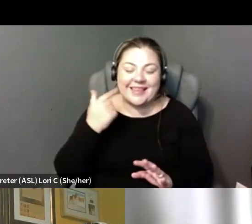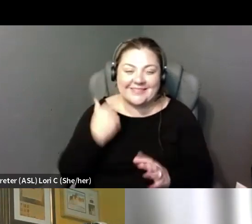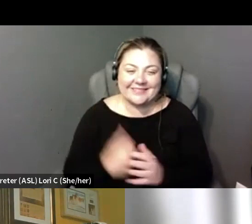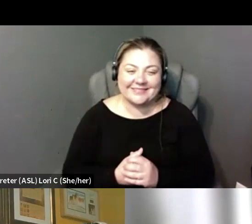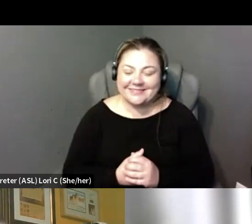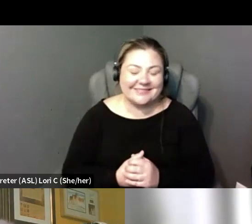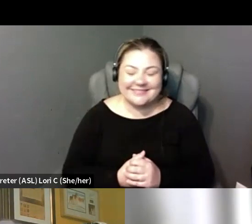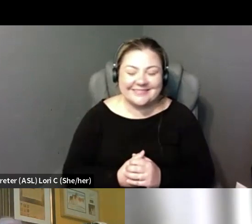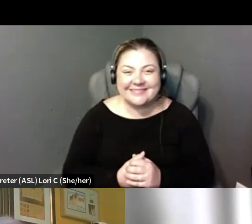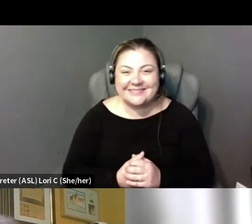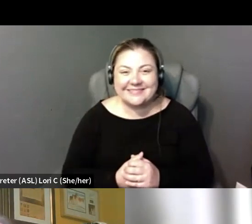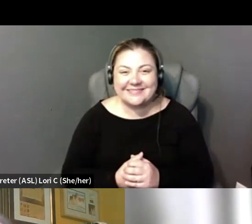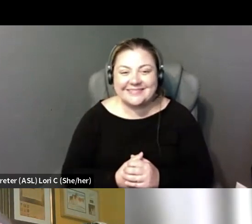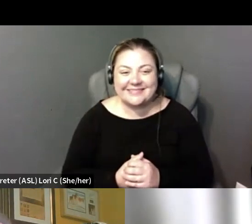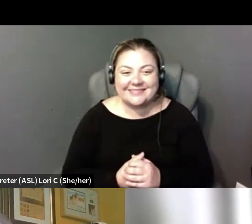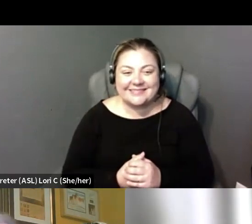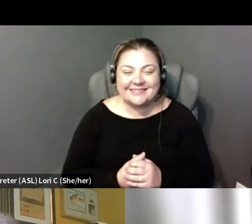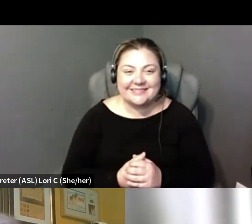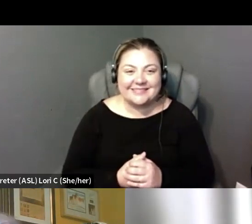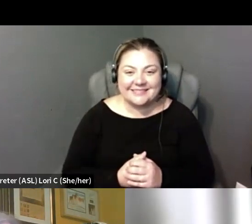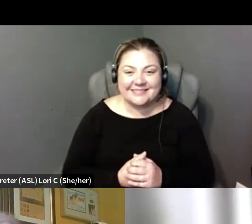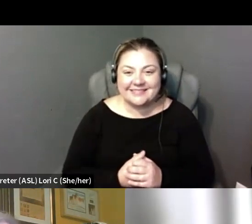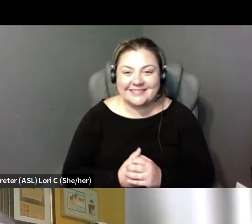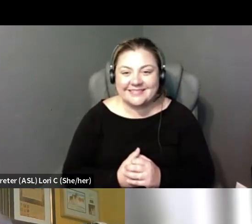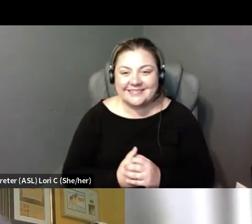No. That was funny.